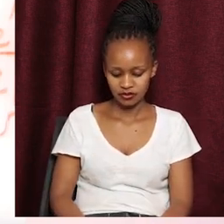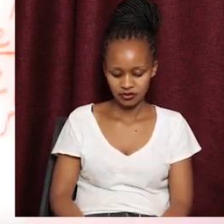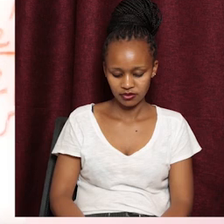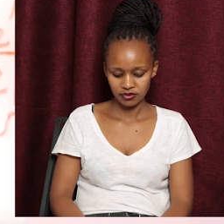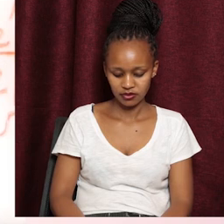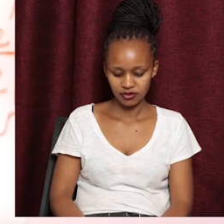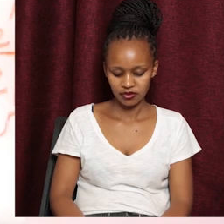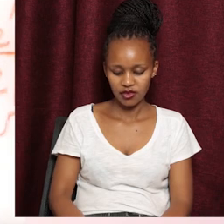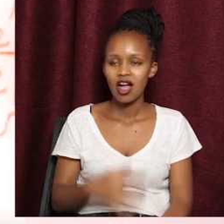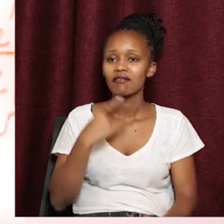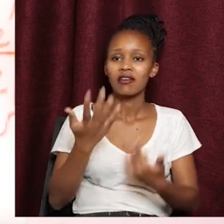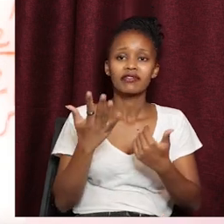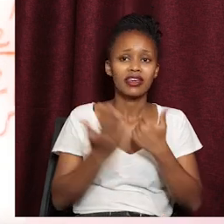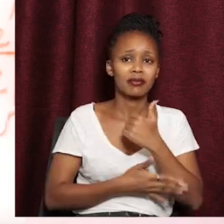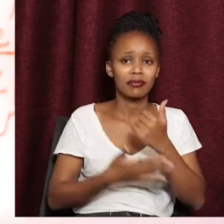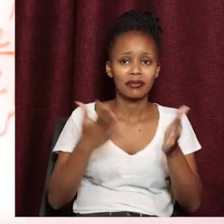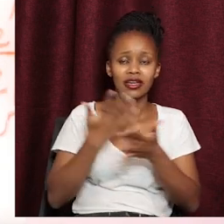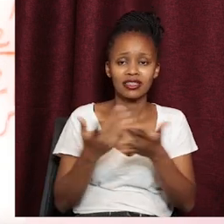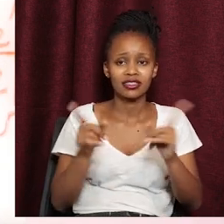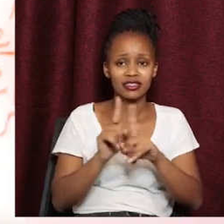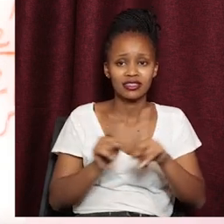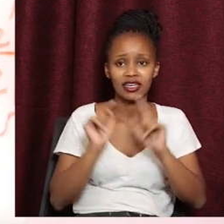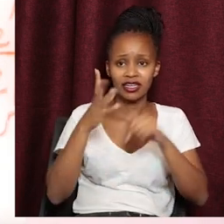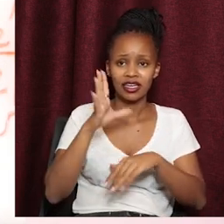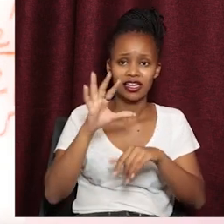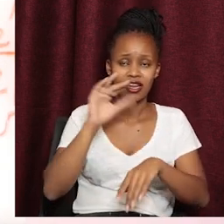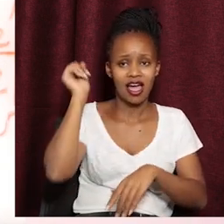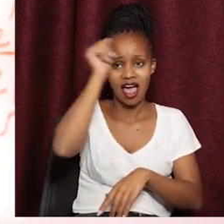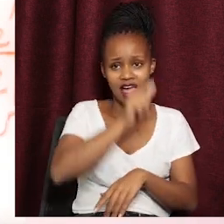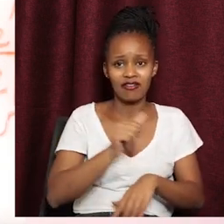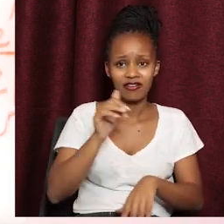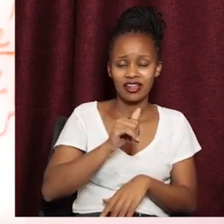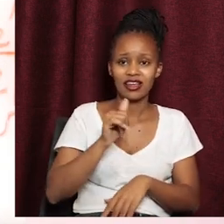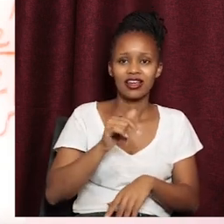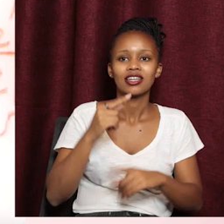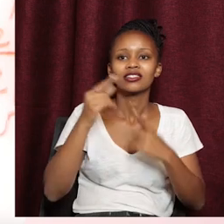Instead of philosophizing, saying that, you know, especially in Africa, we don't